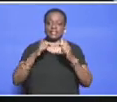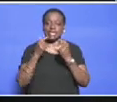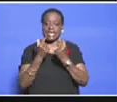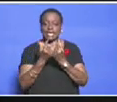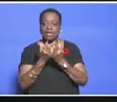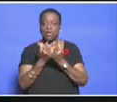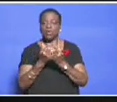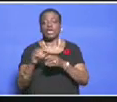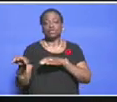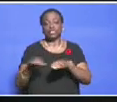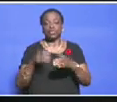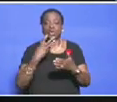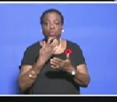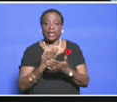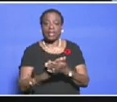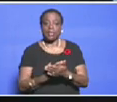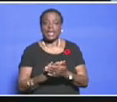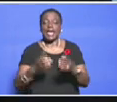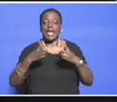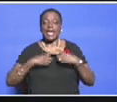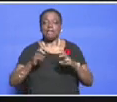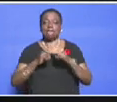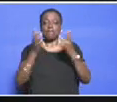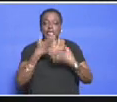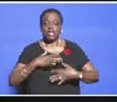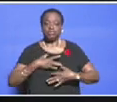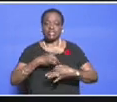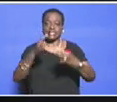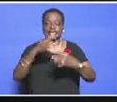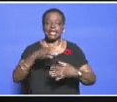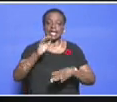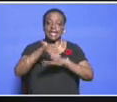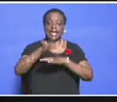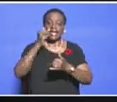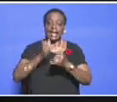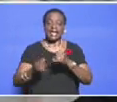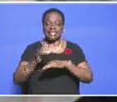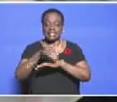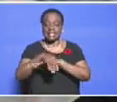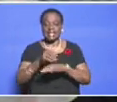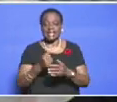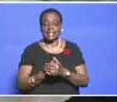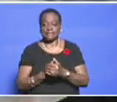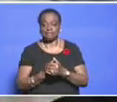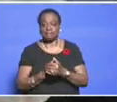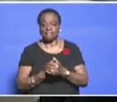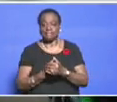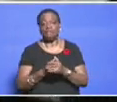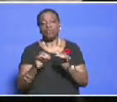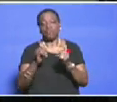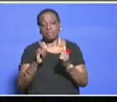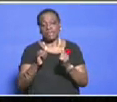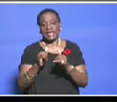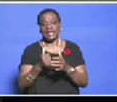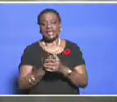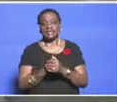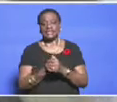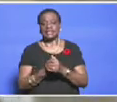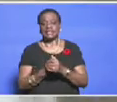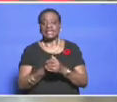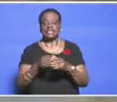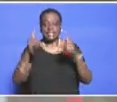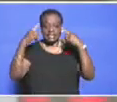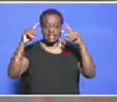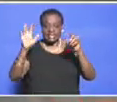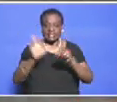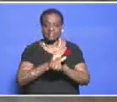doing pretty well. You know, we had a very interesting night last night. We actually swept somebody, you know. So we played Rubus last night, and we had a very successful